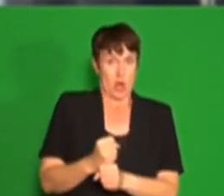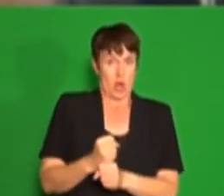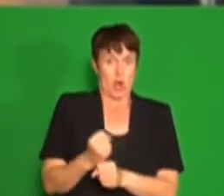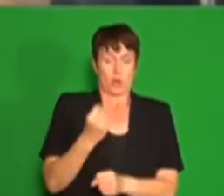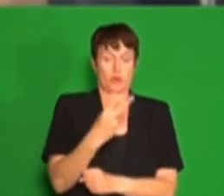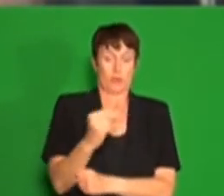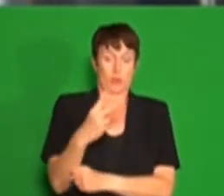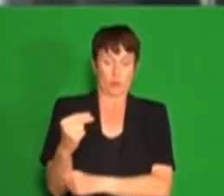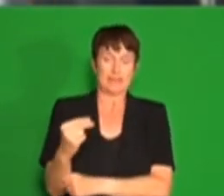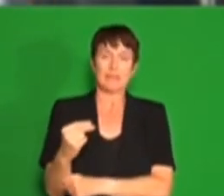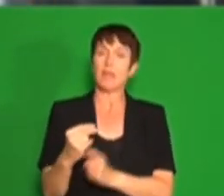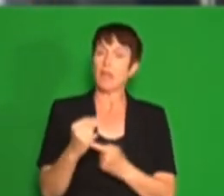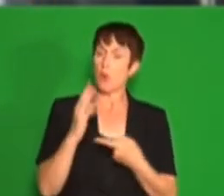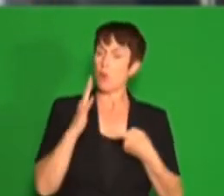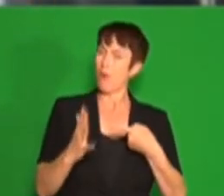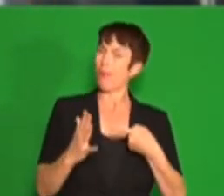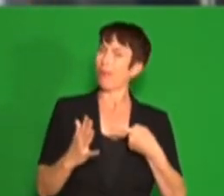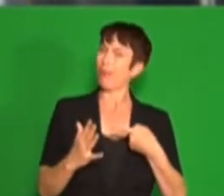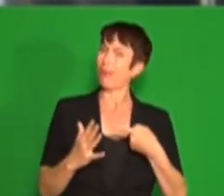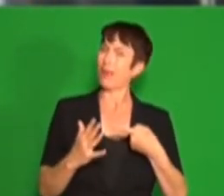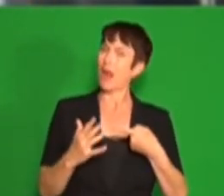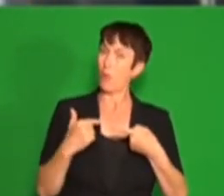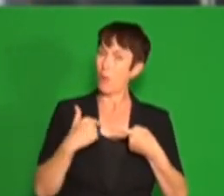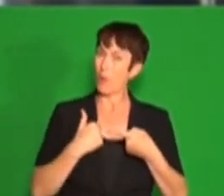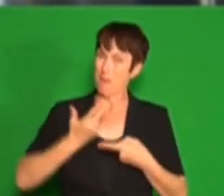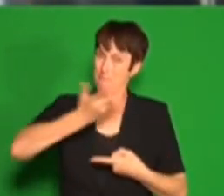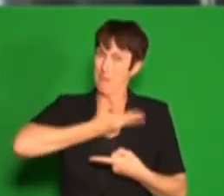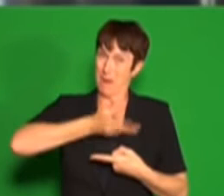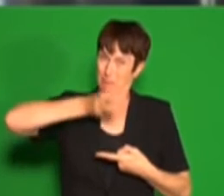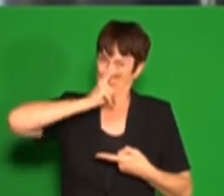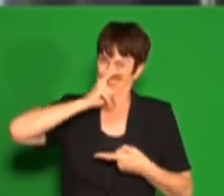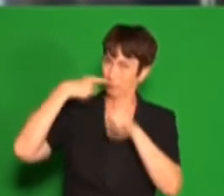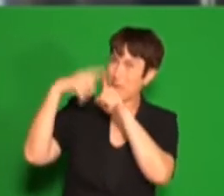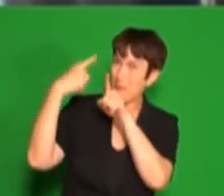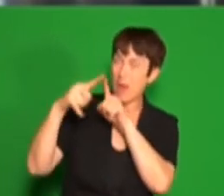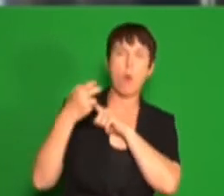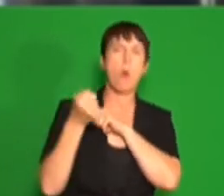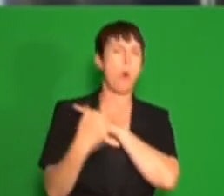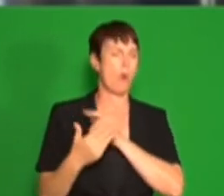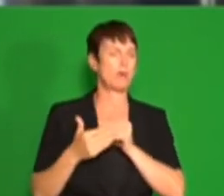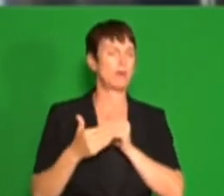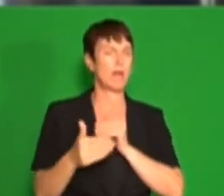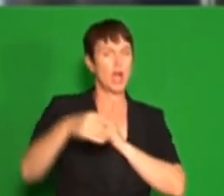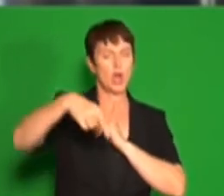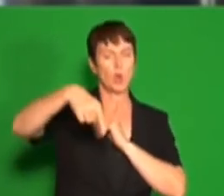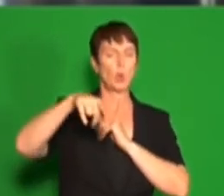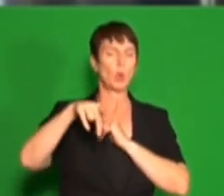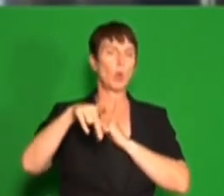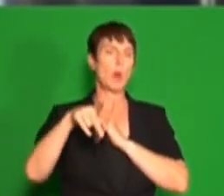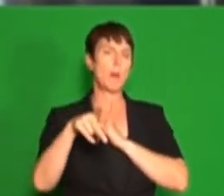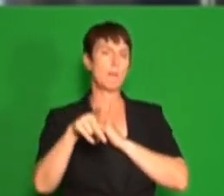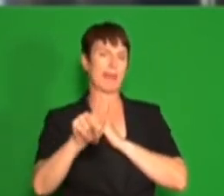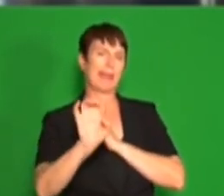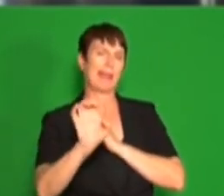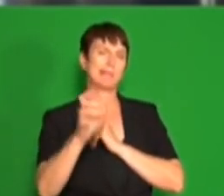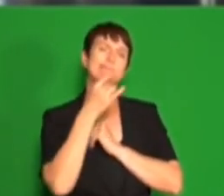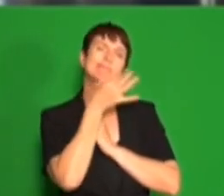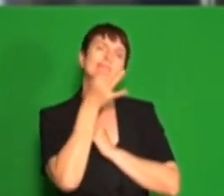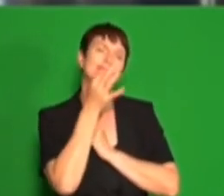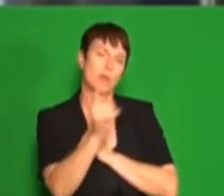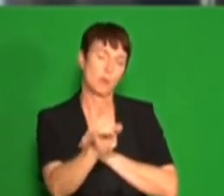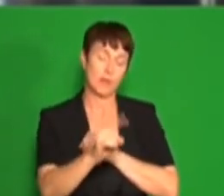like the QE seen in developed markets? Fifi from CNBC. Could you please list the main reason